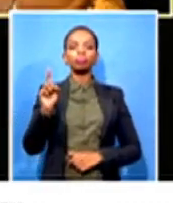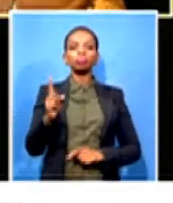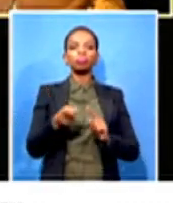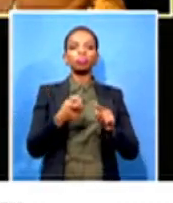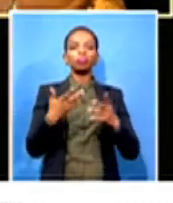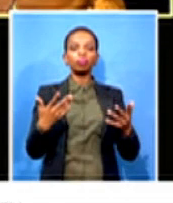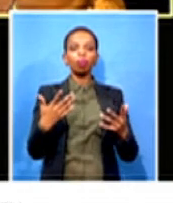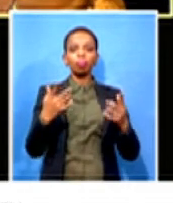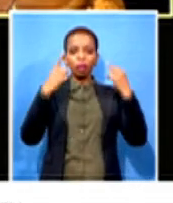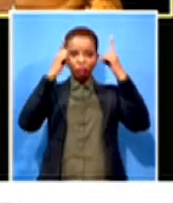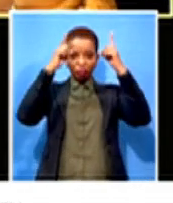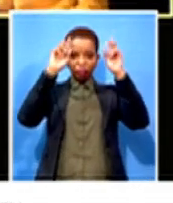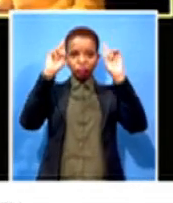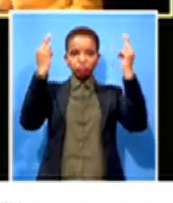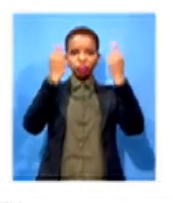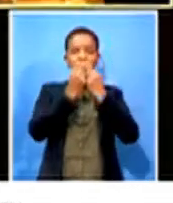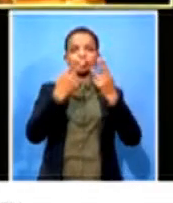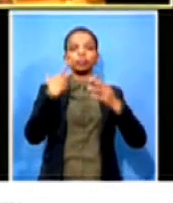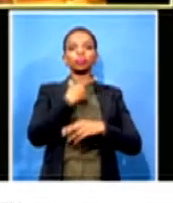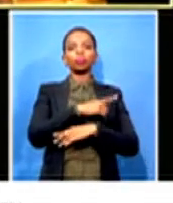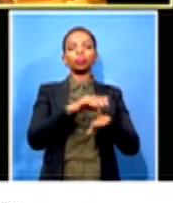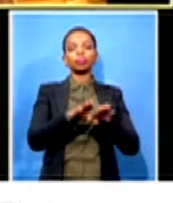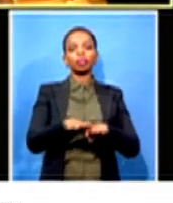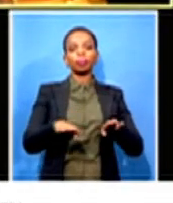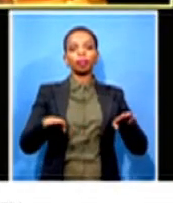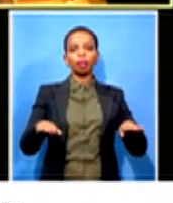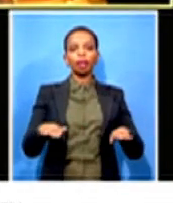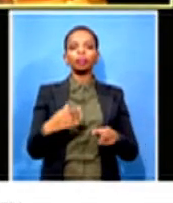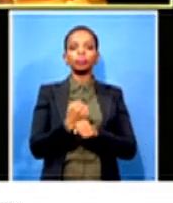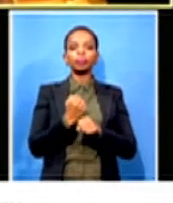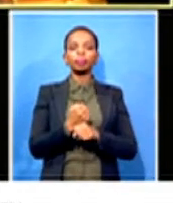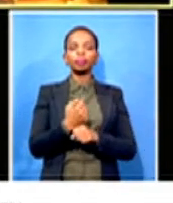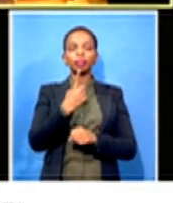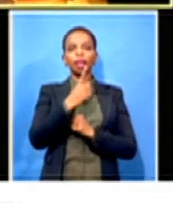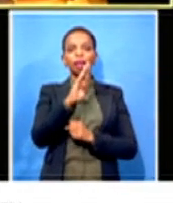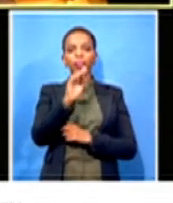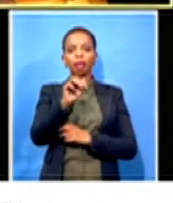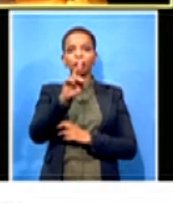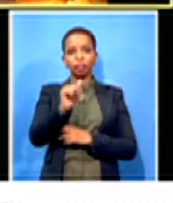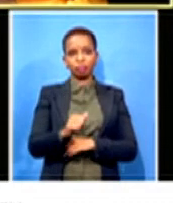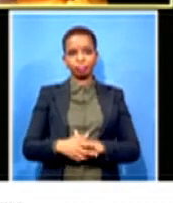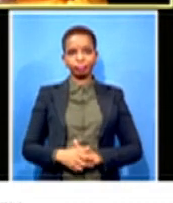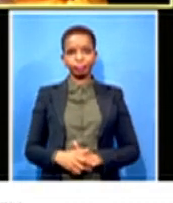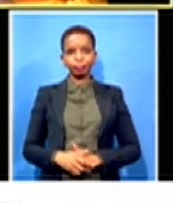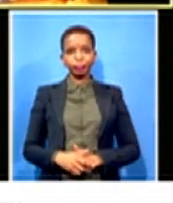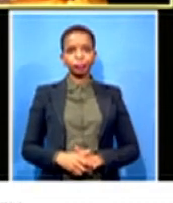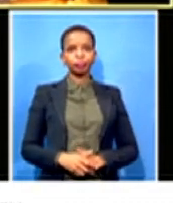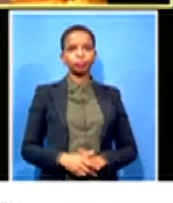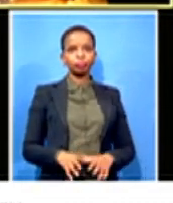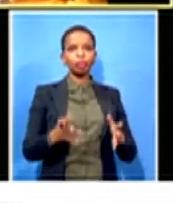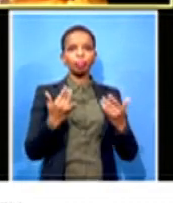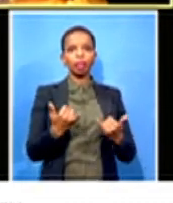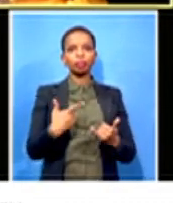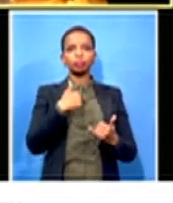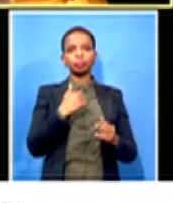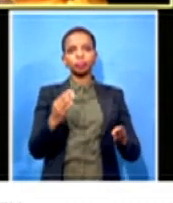the Chris Hani Baragwanath Academic Hospital. So I'm going to hand over to you, Prof. Velapi. If you can present for about